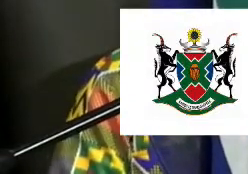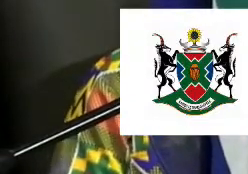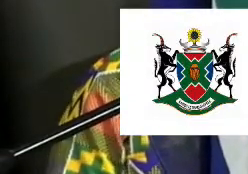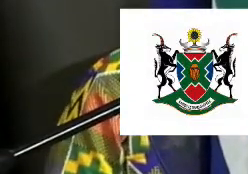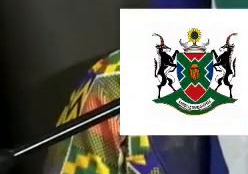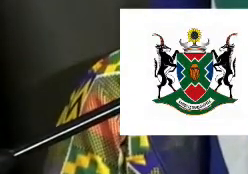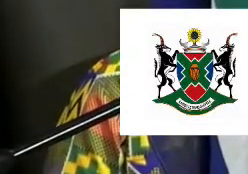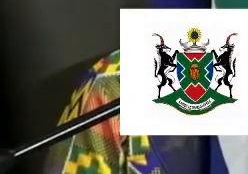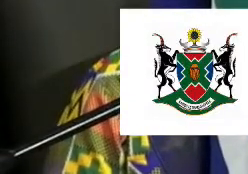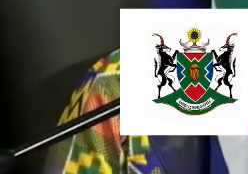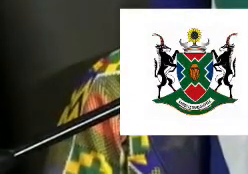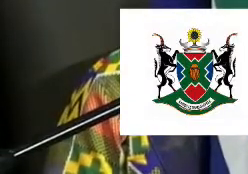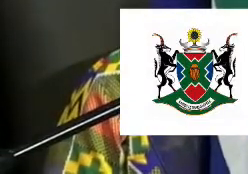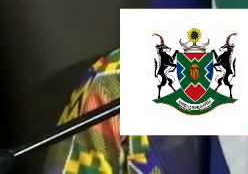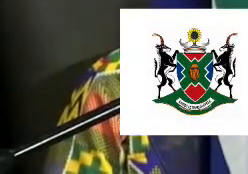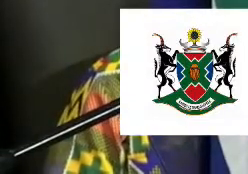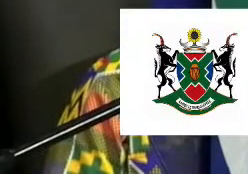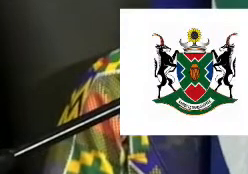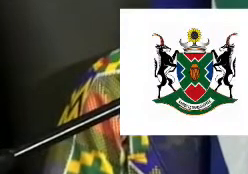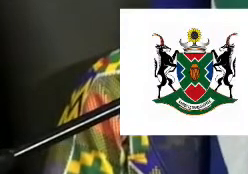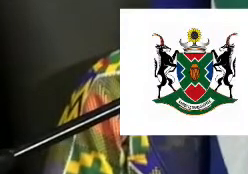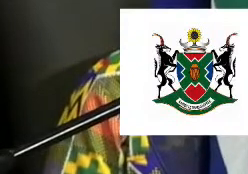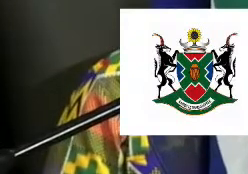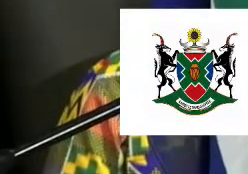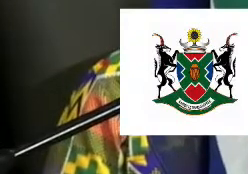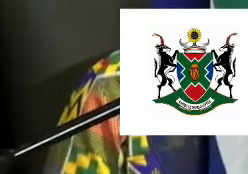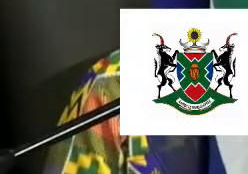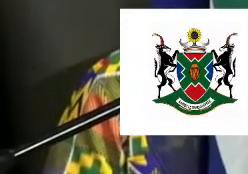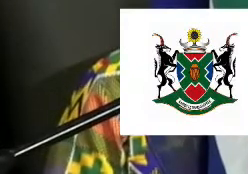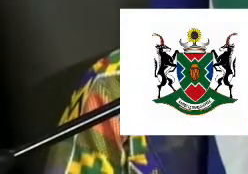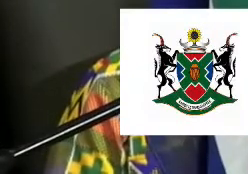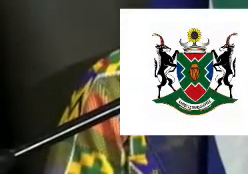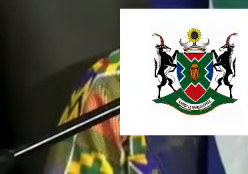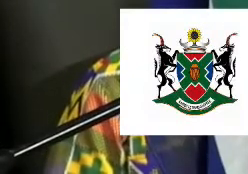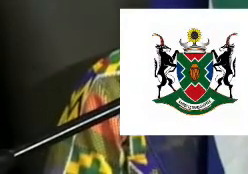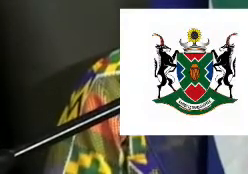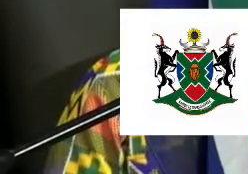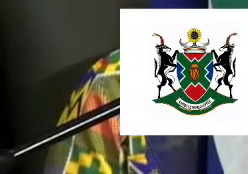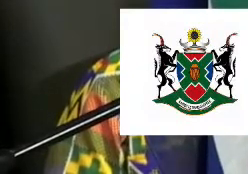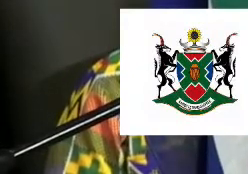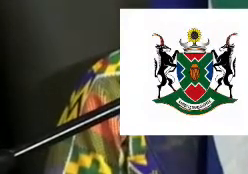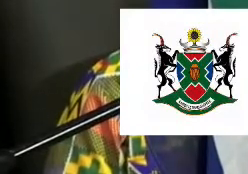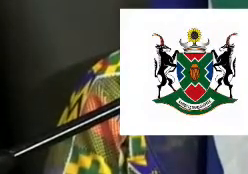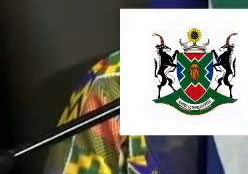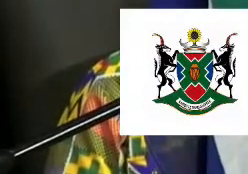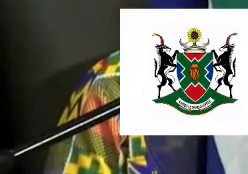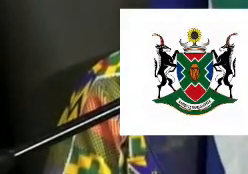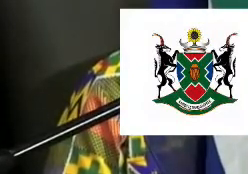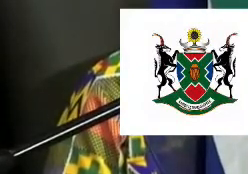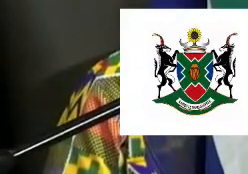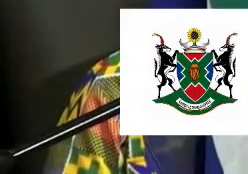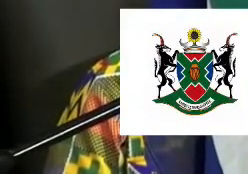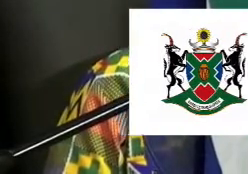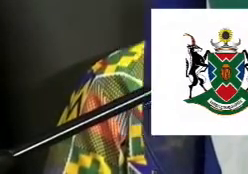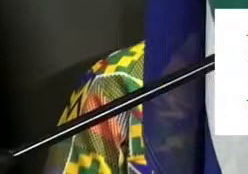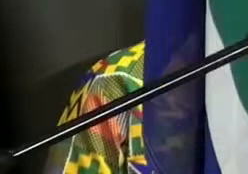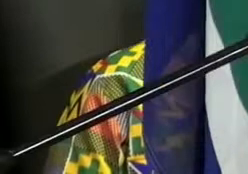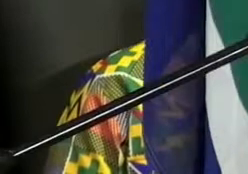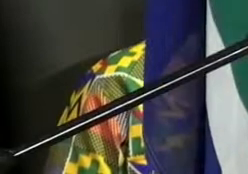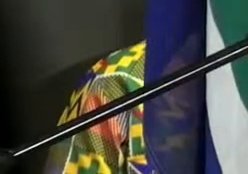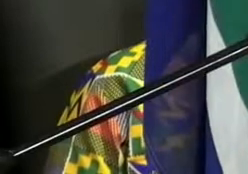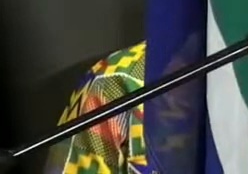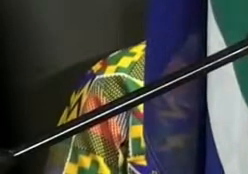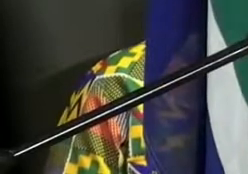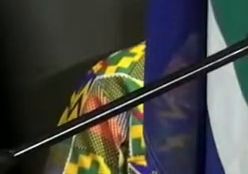but effectively we are going through another political transition and that is away from a system of one dominant